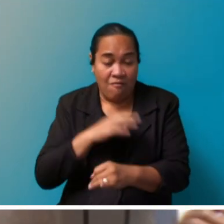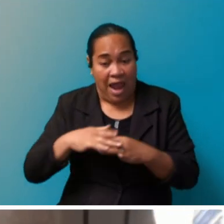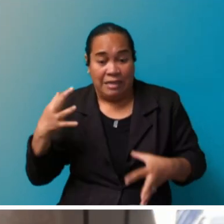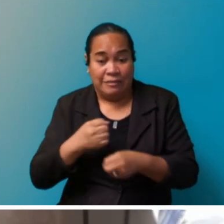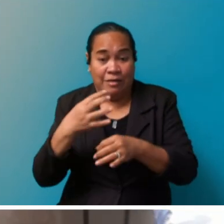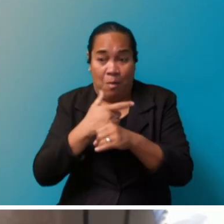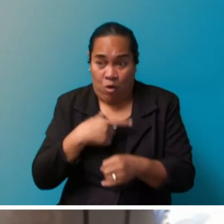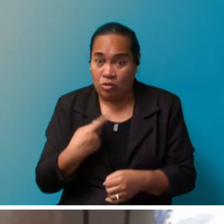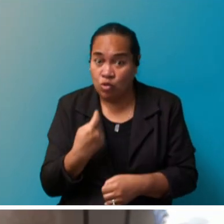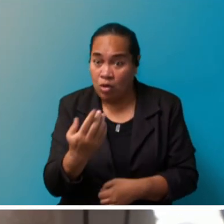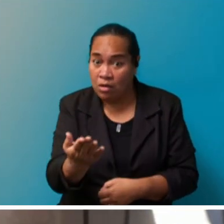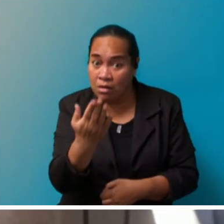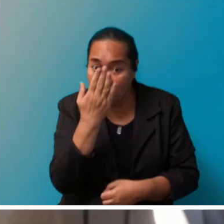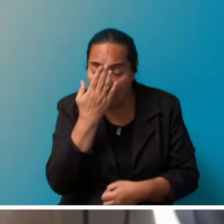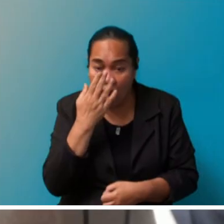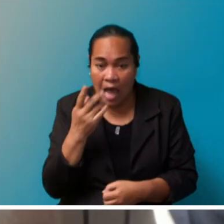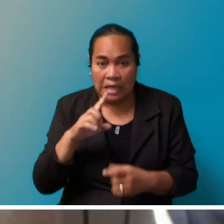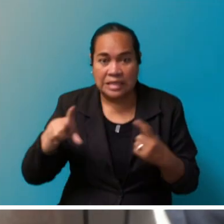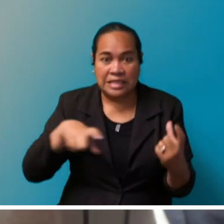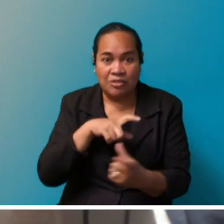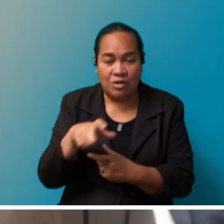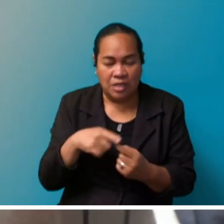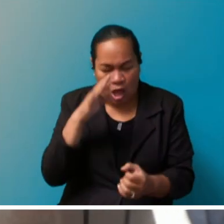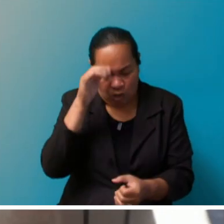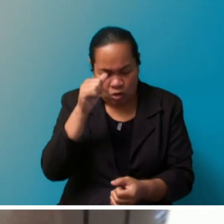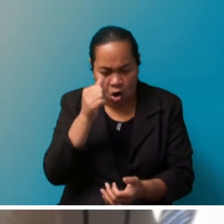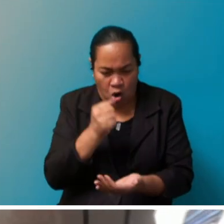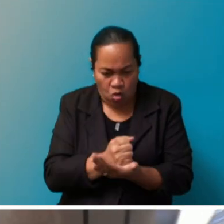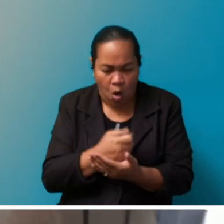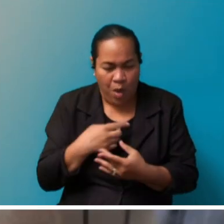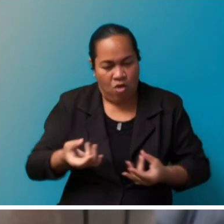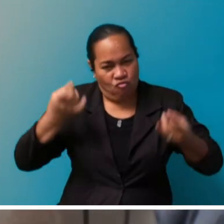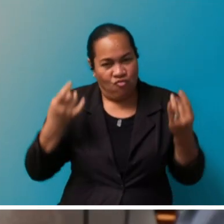season, and I assure this House that we stand ready to act and to